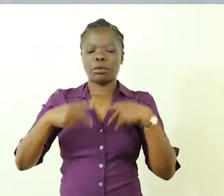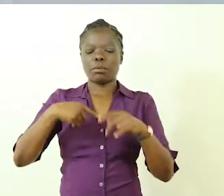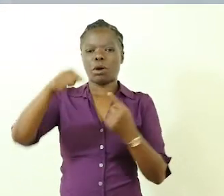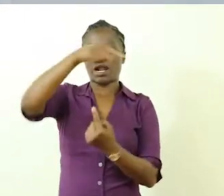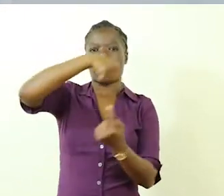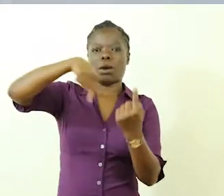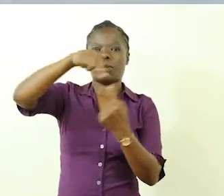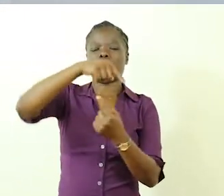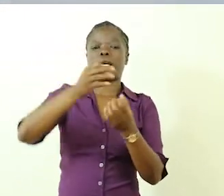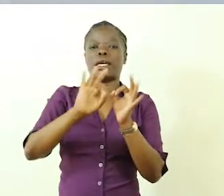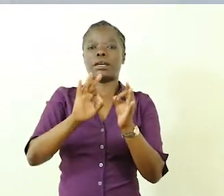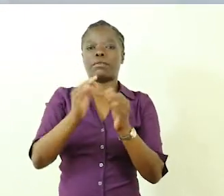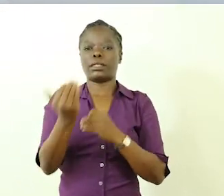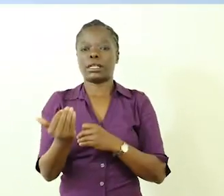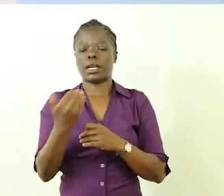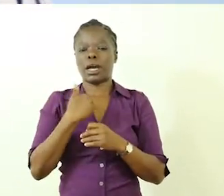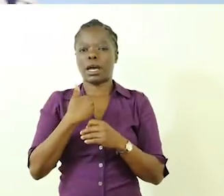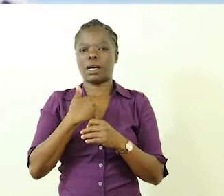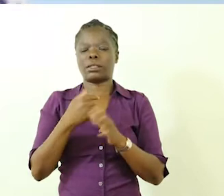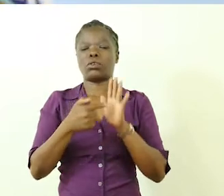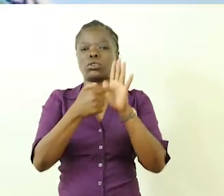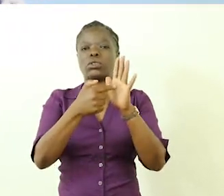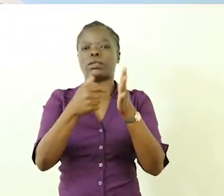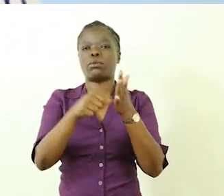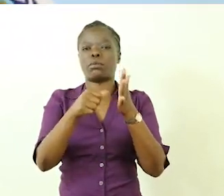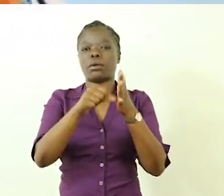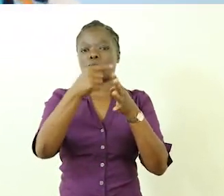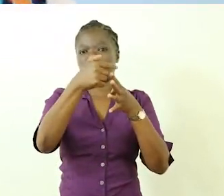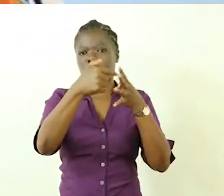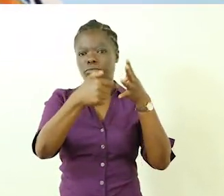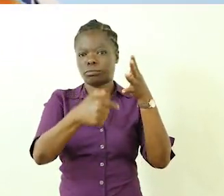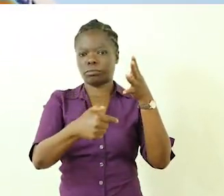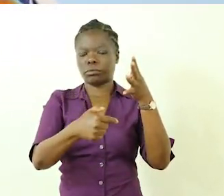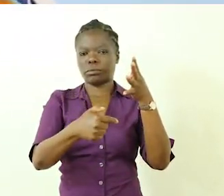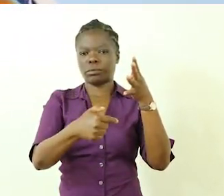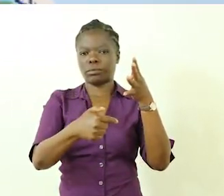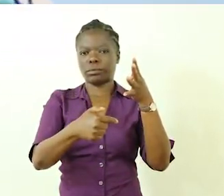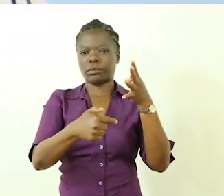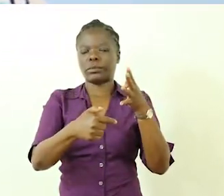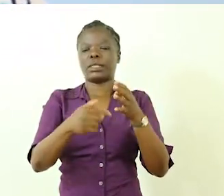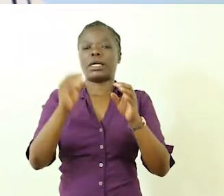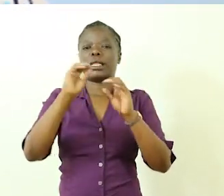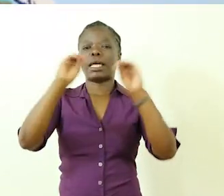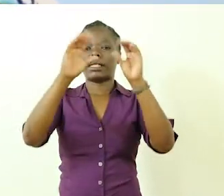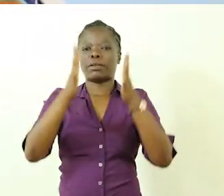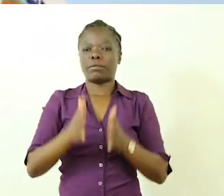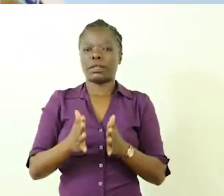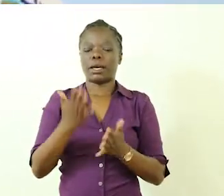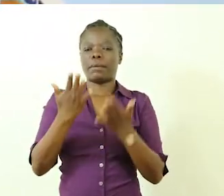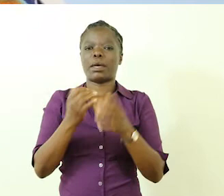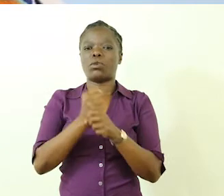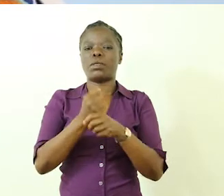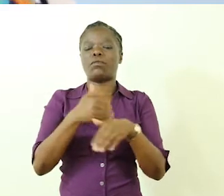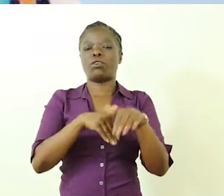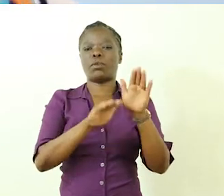within. If a child has or shows difficulties in doing the above, the intervener may